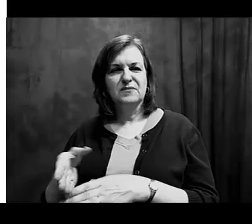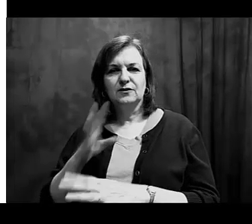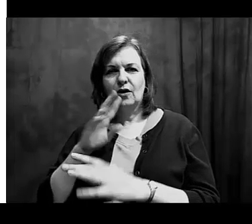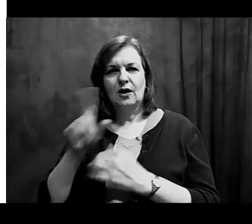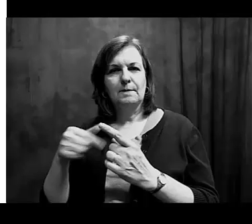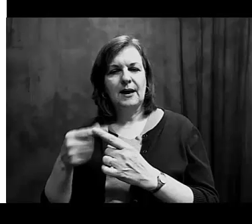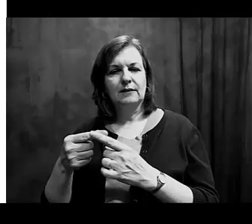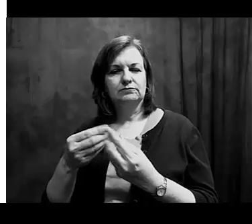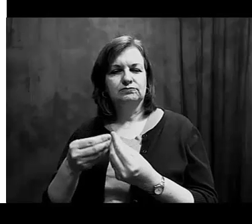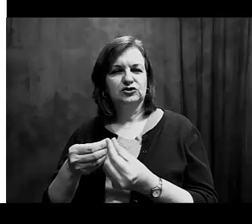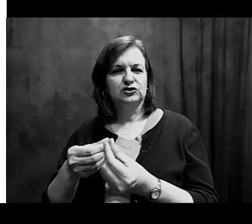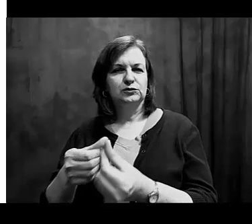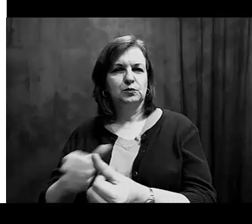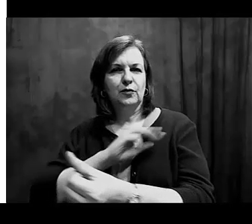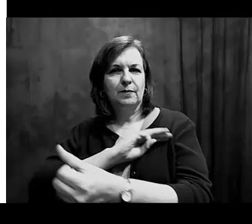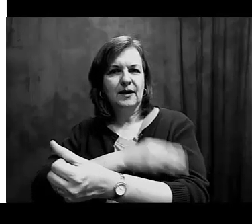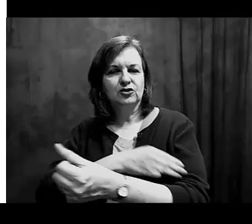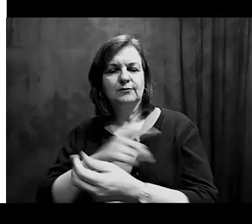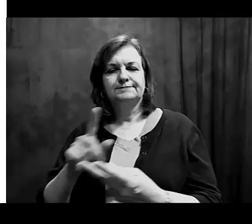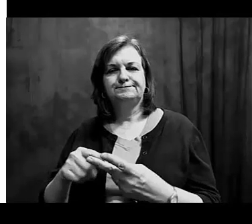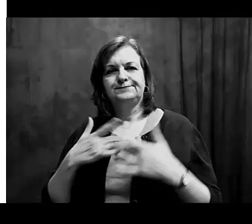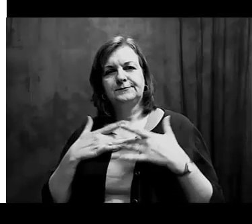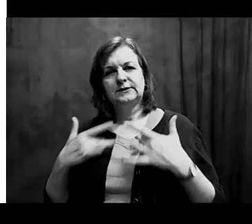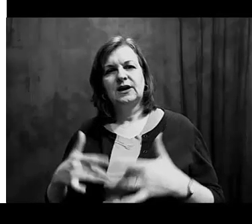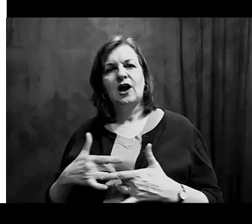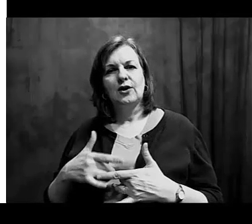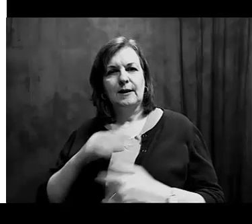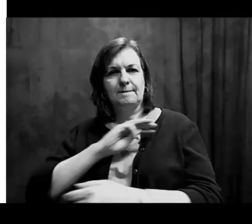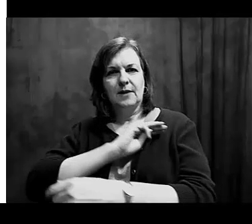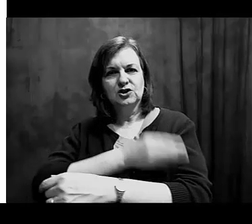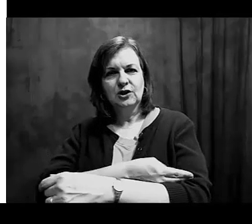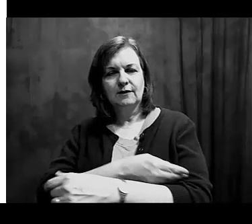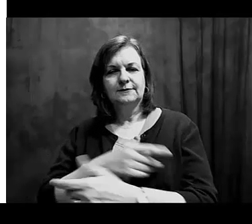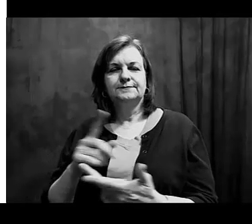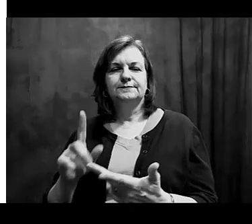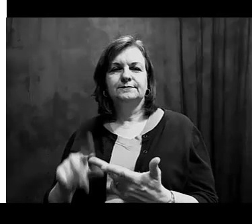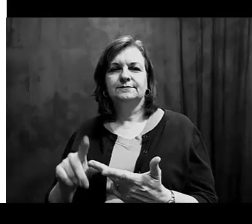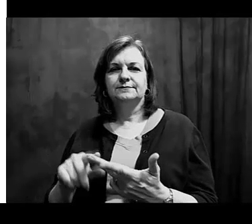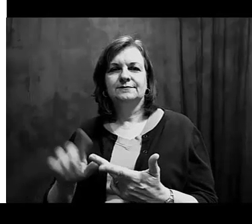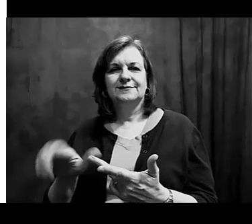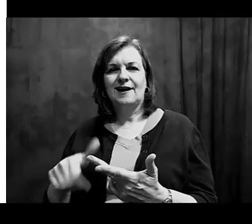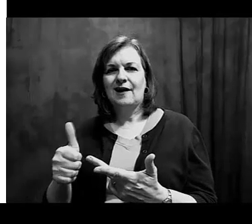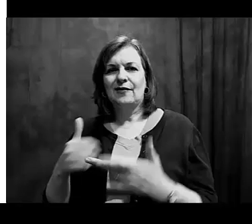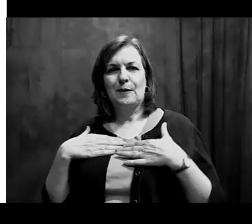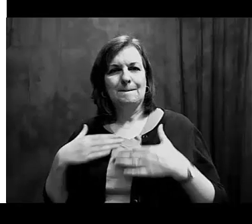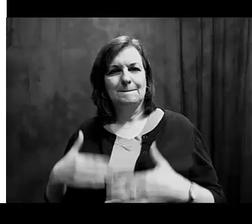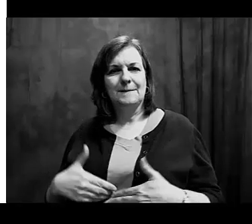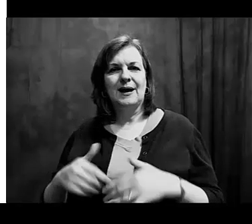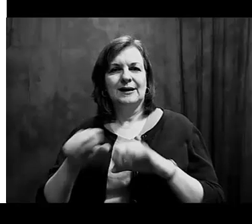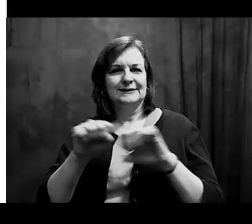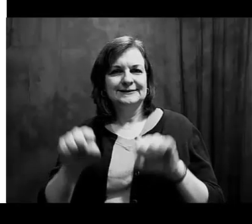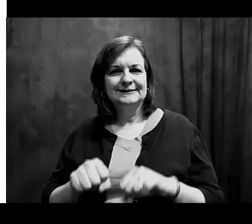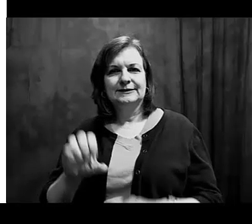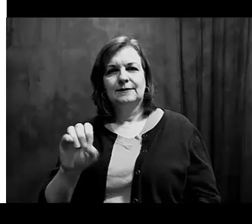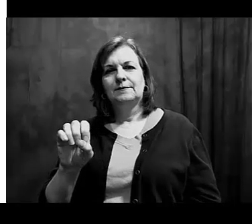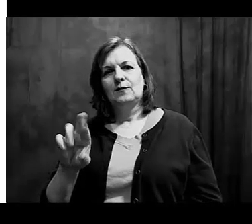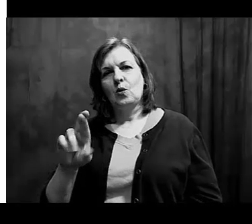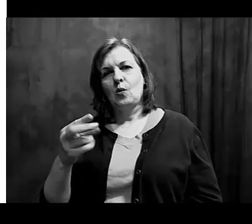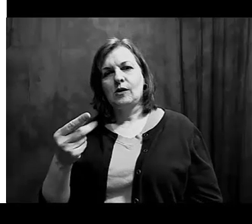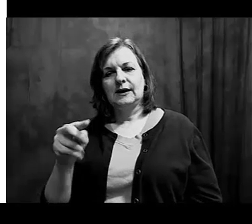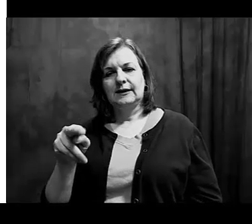stimulus and response, because its job is to regulate homeostasis.